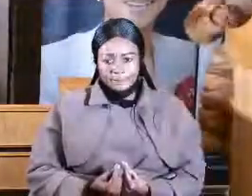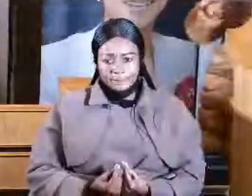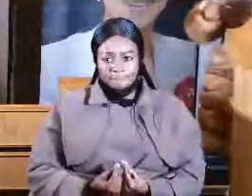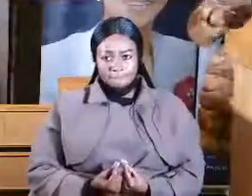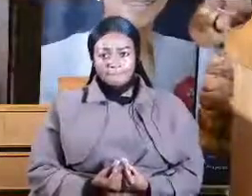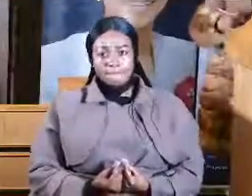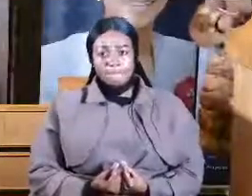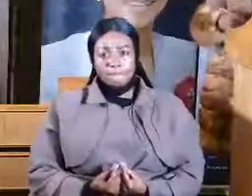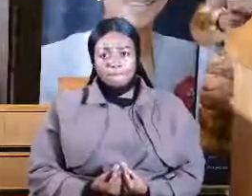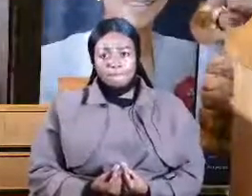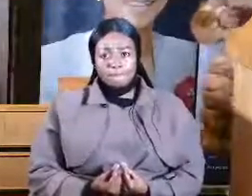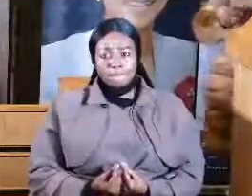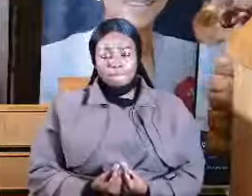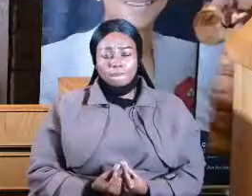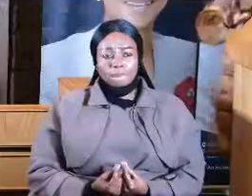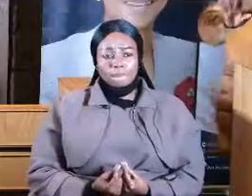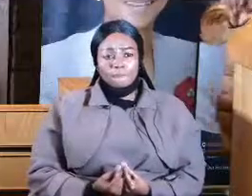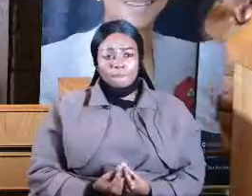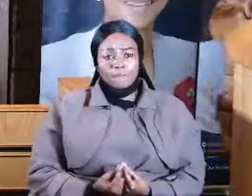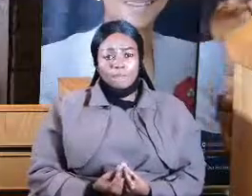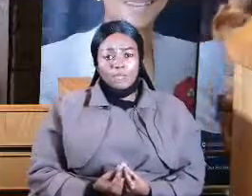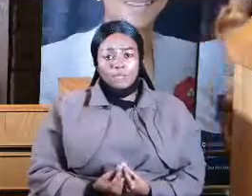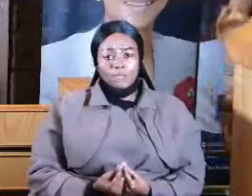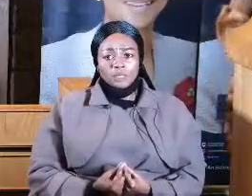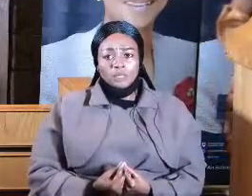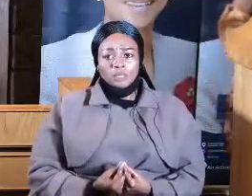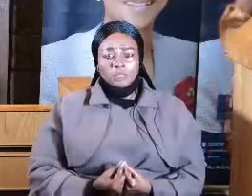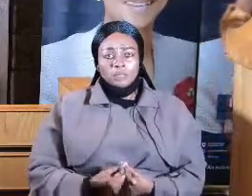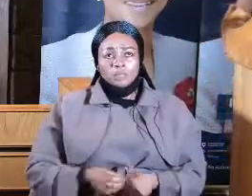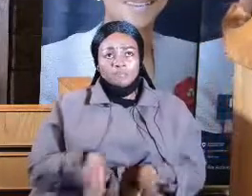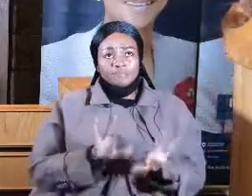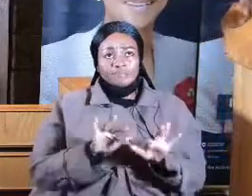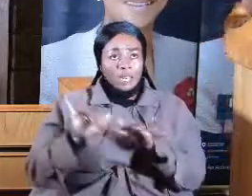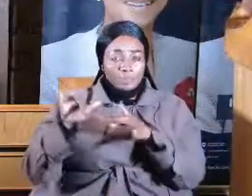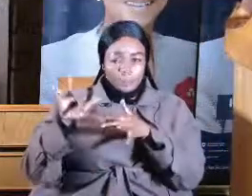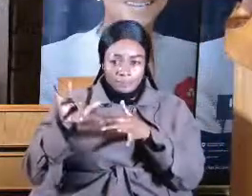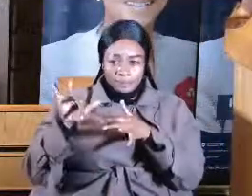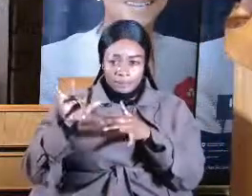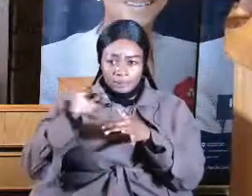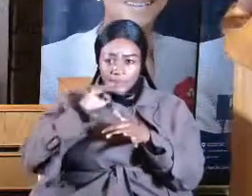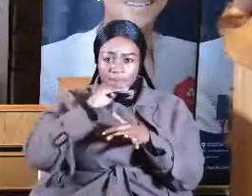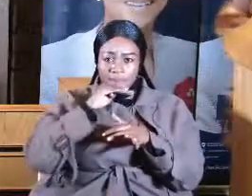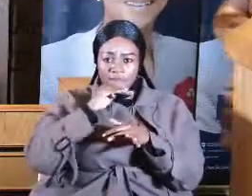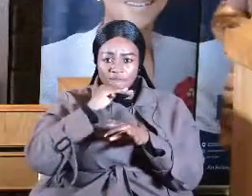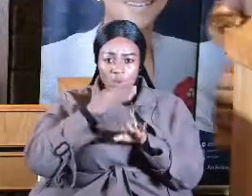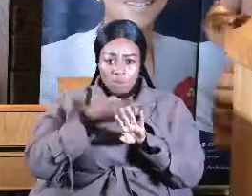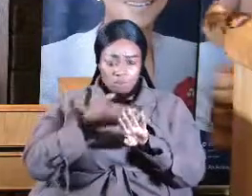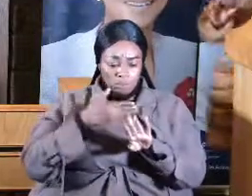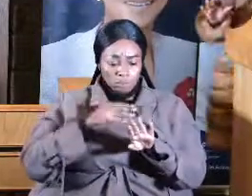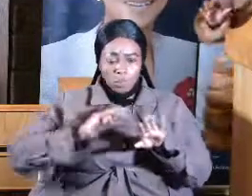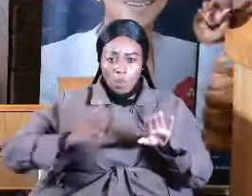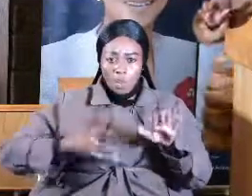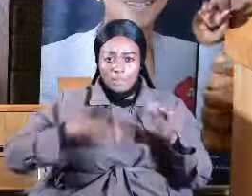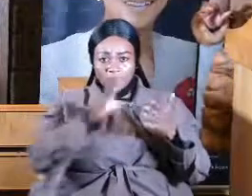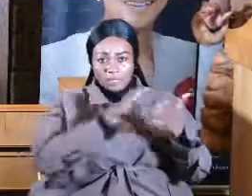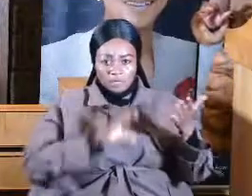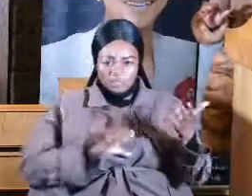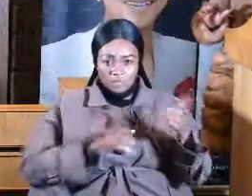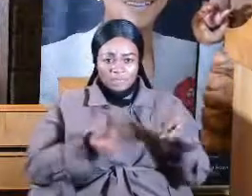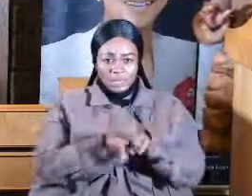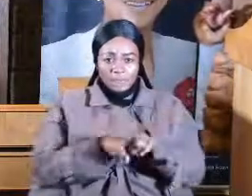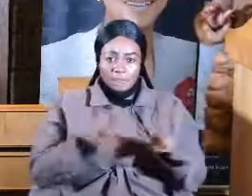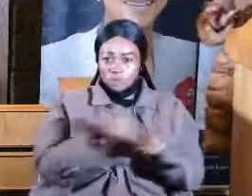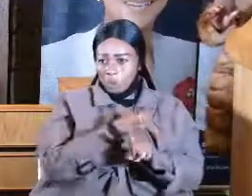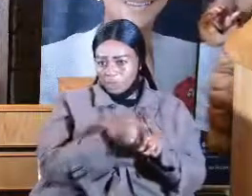the legislations that were actually pushed by the Women Charter itself. You look at the Domestic Violence